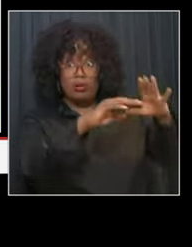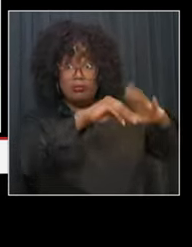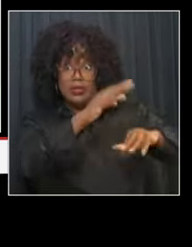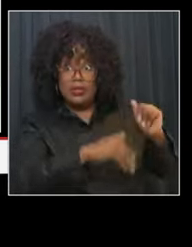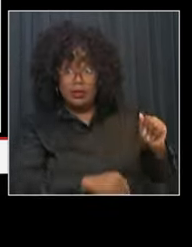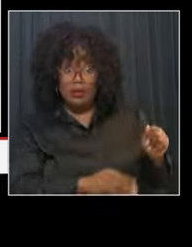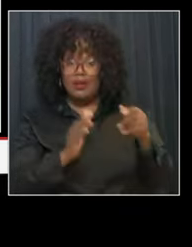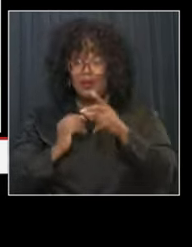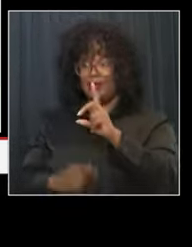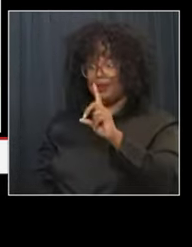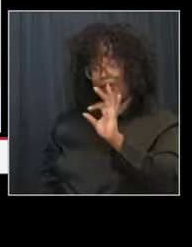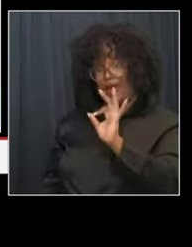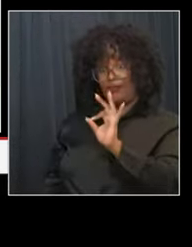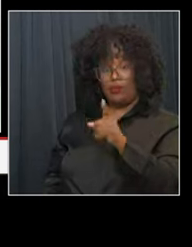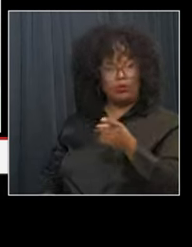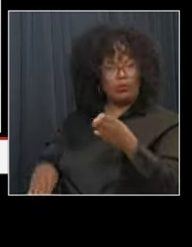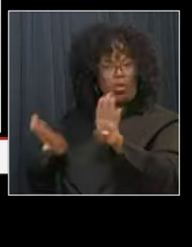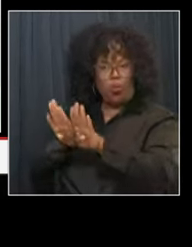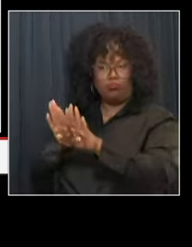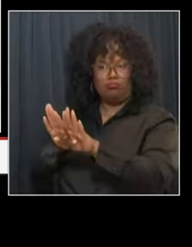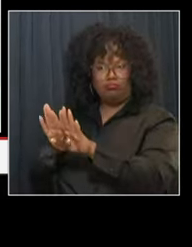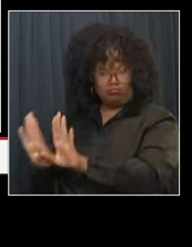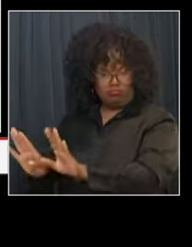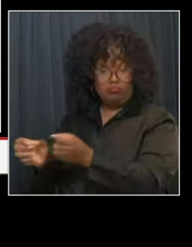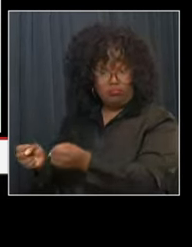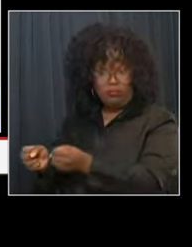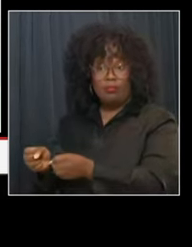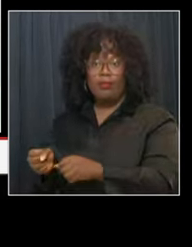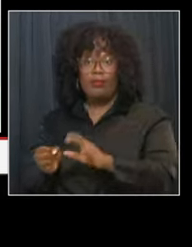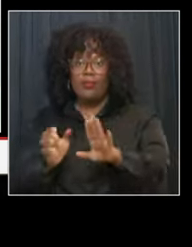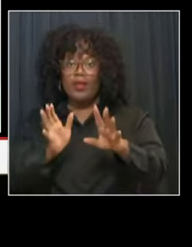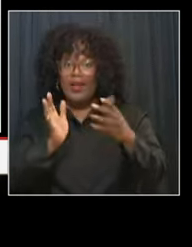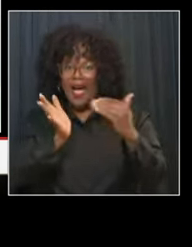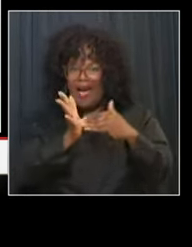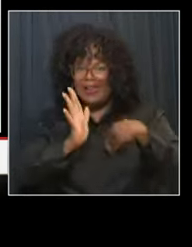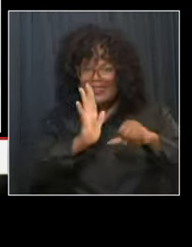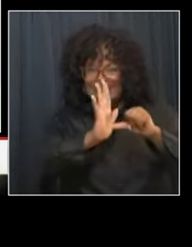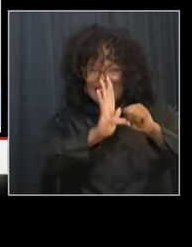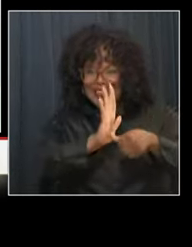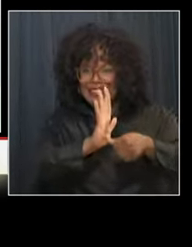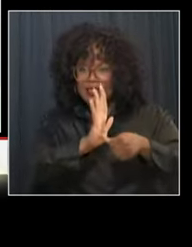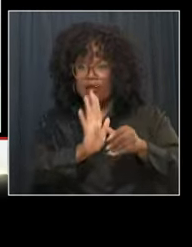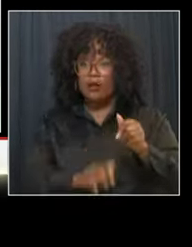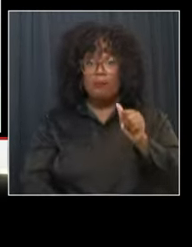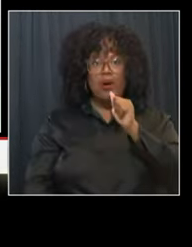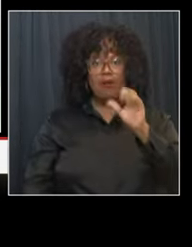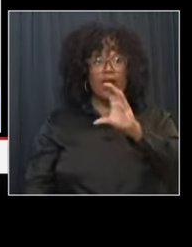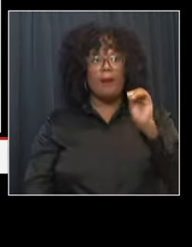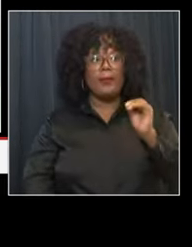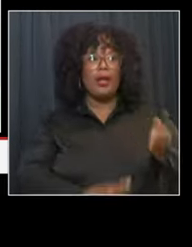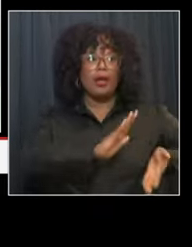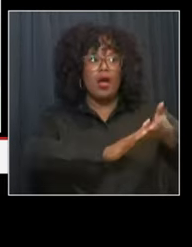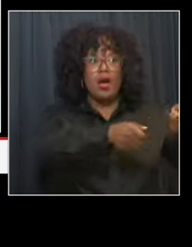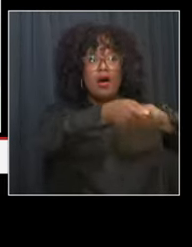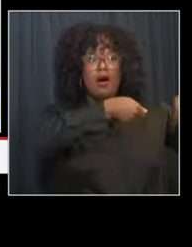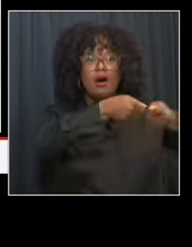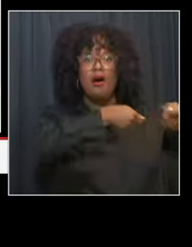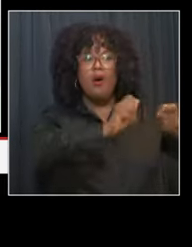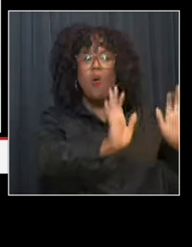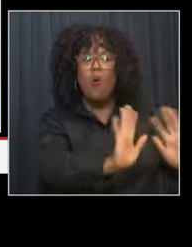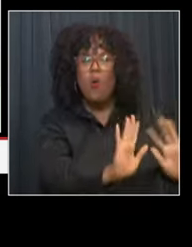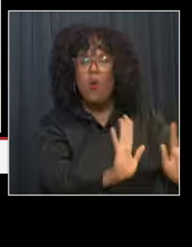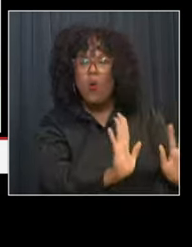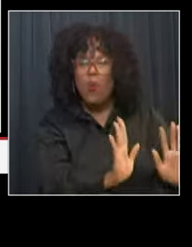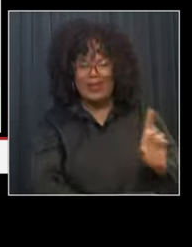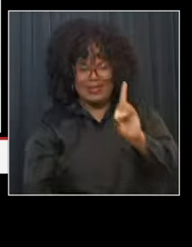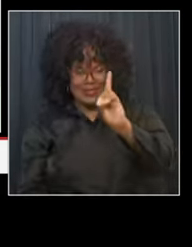stress what this is not. This is not a private entity running the jail. That would be DC employees. This is an answer to a problem, which is that how